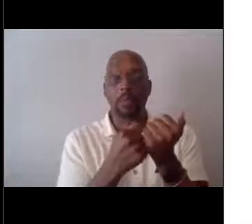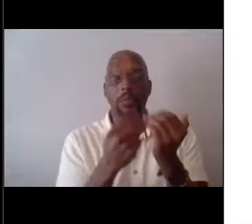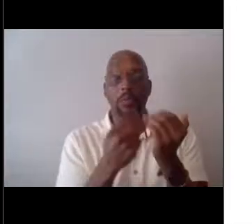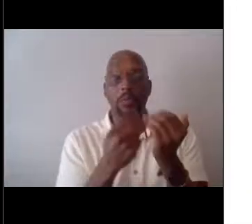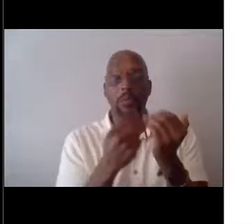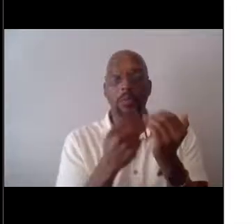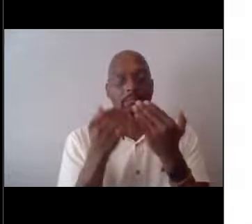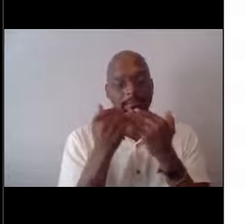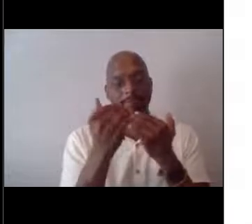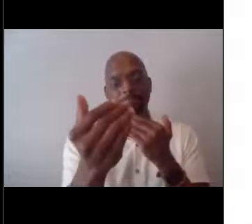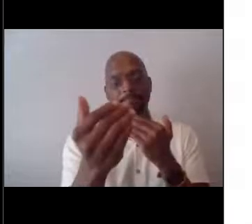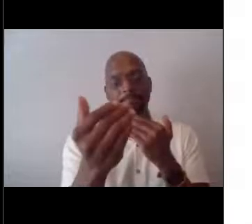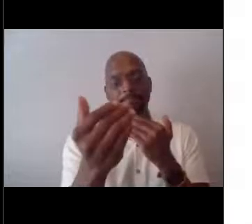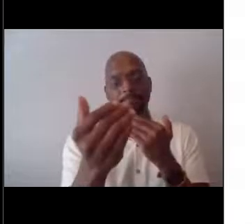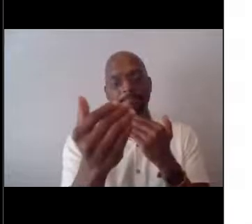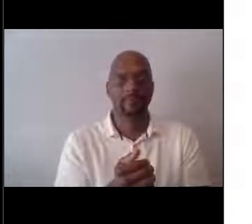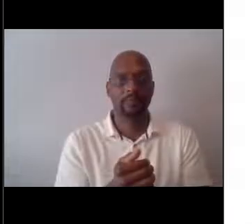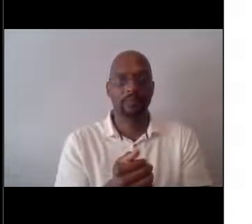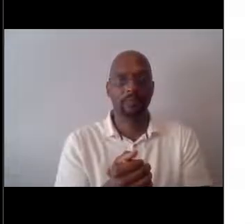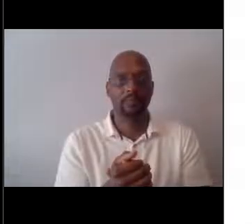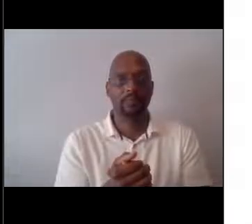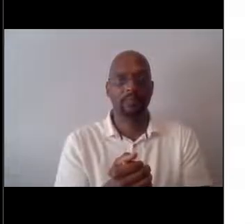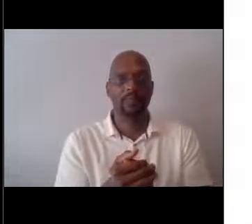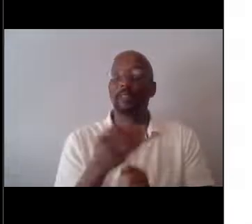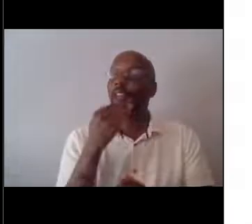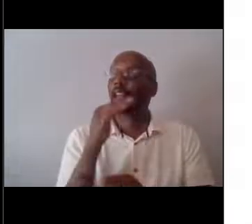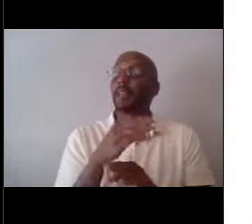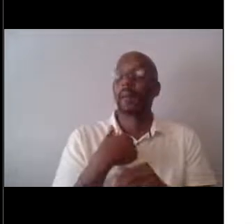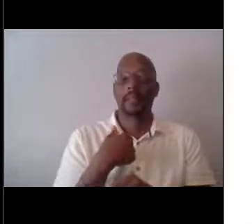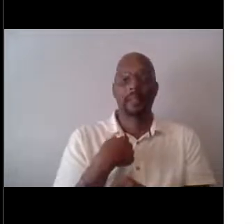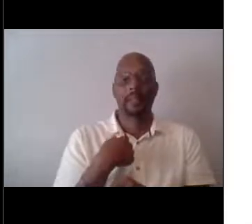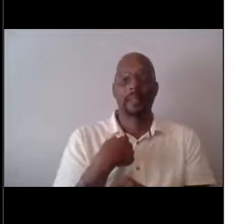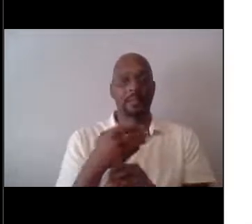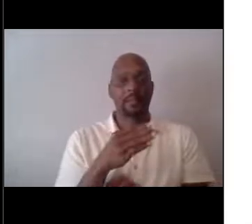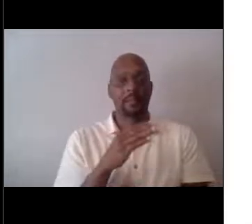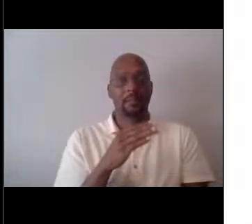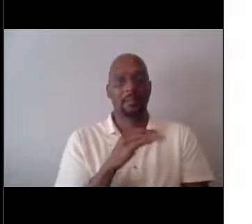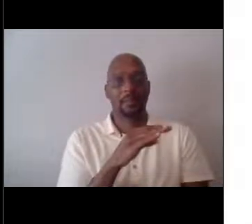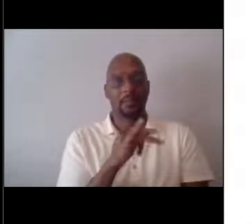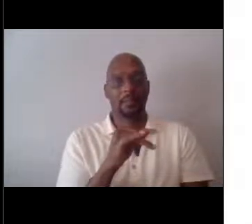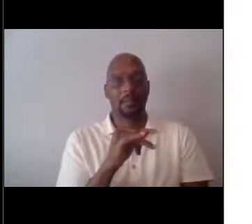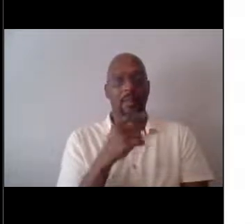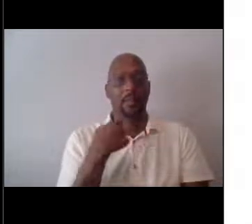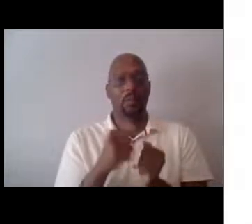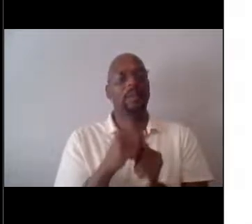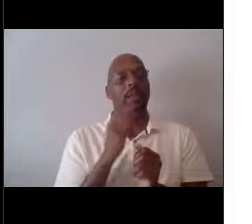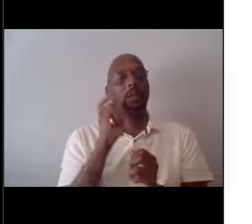All right. Good afternoon, everyone. I'm Bobby Talbarneo with the California State Transportation Agency.